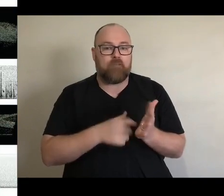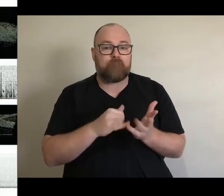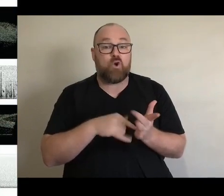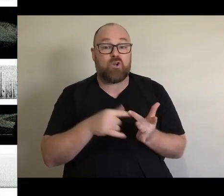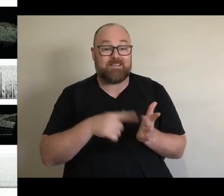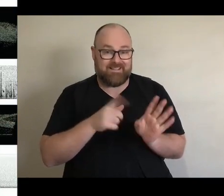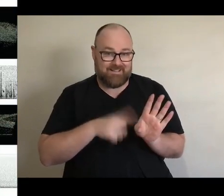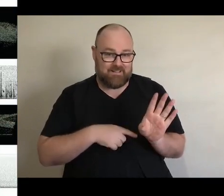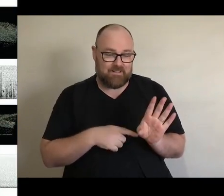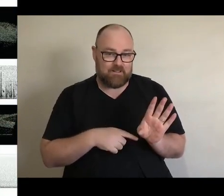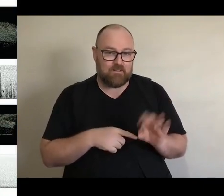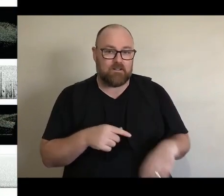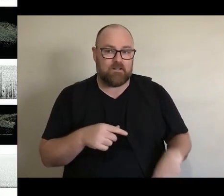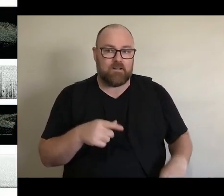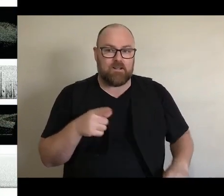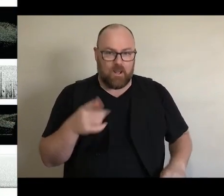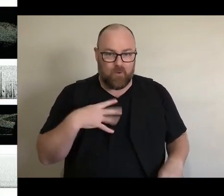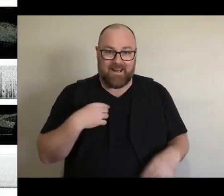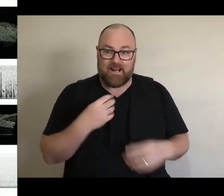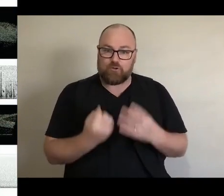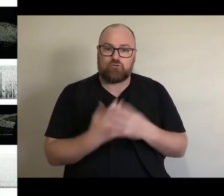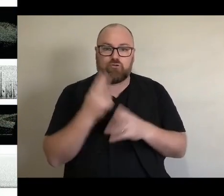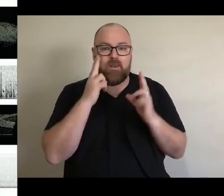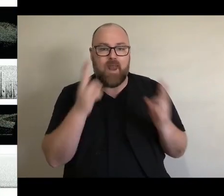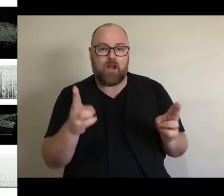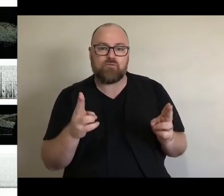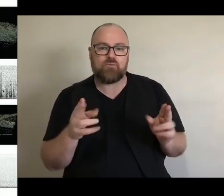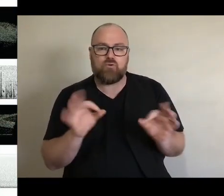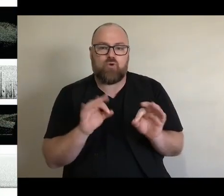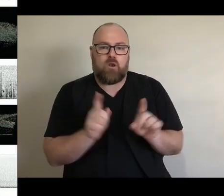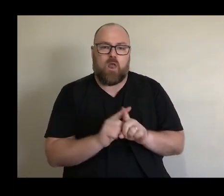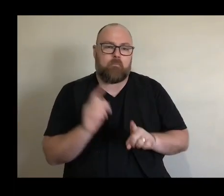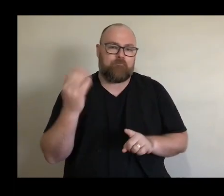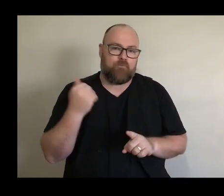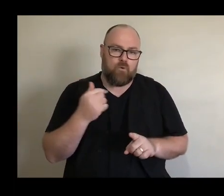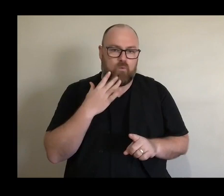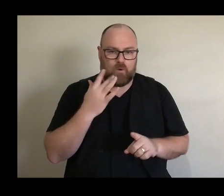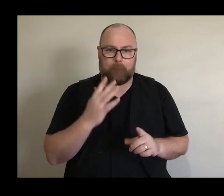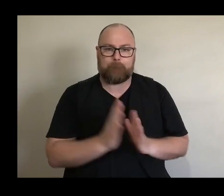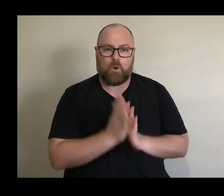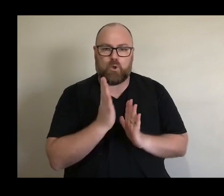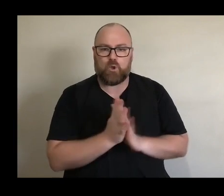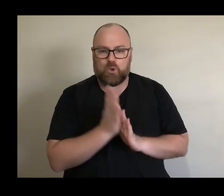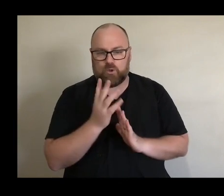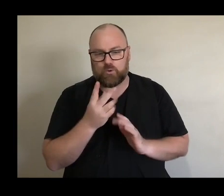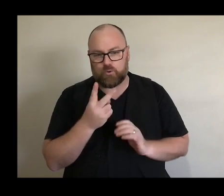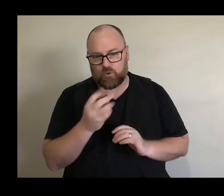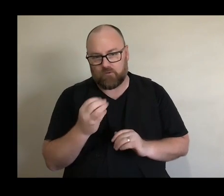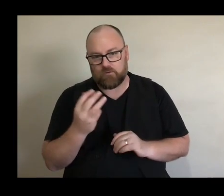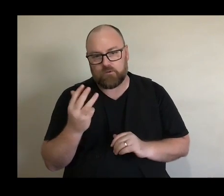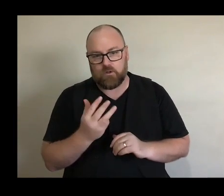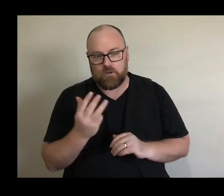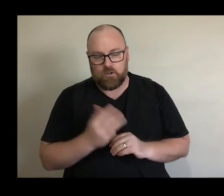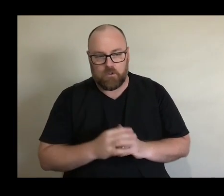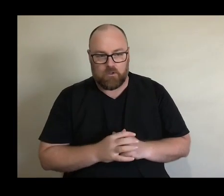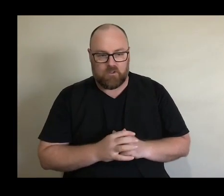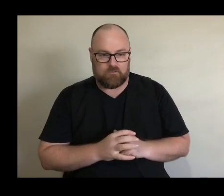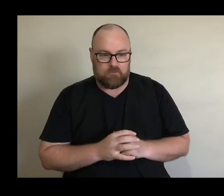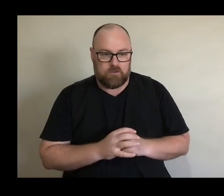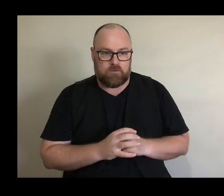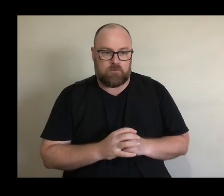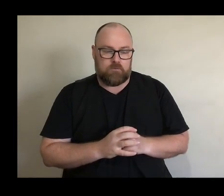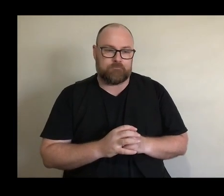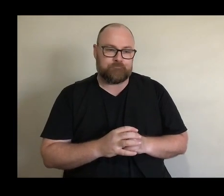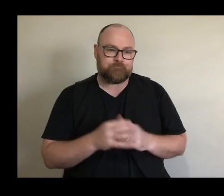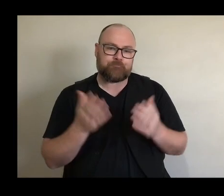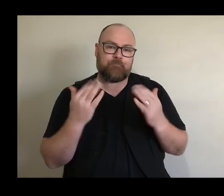in 2019 and 2020. So it then became the task of what